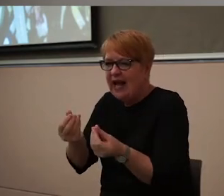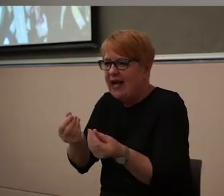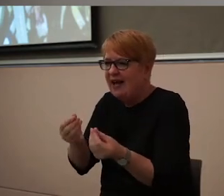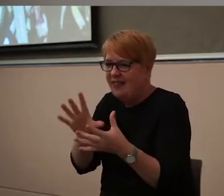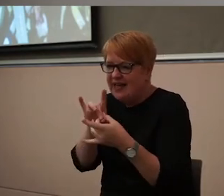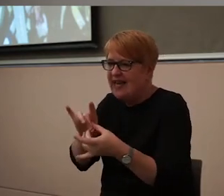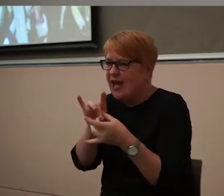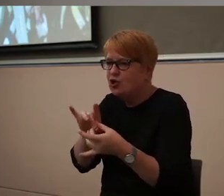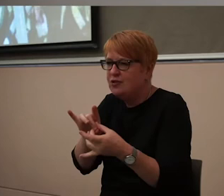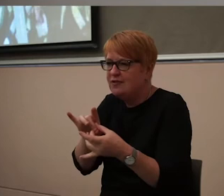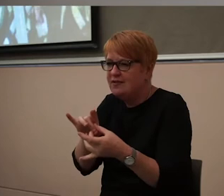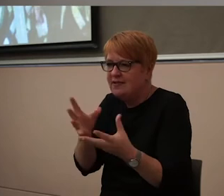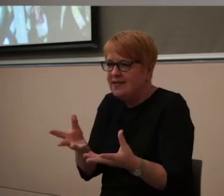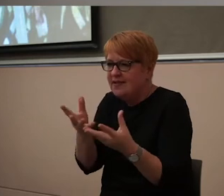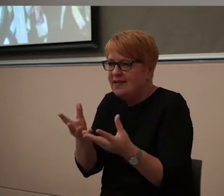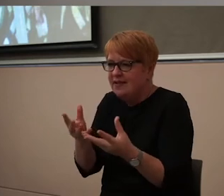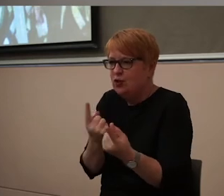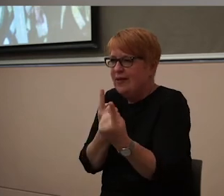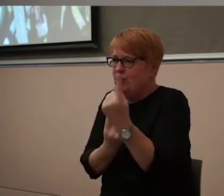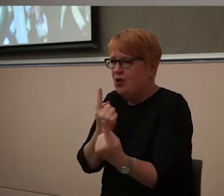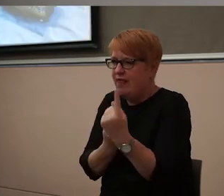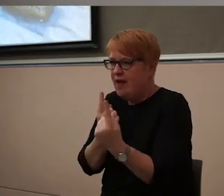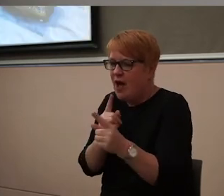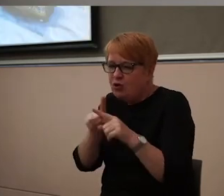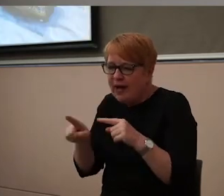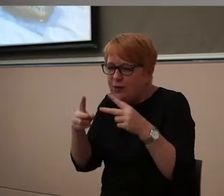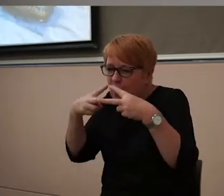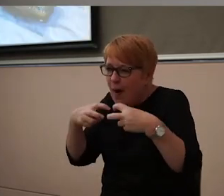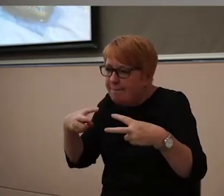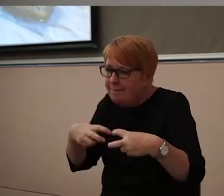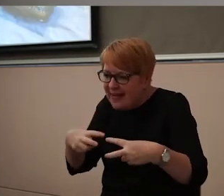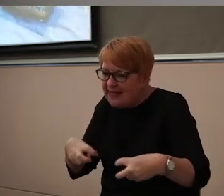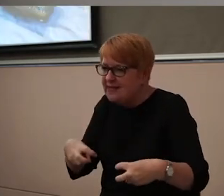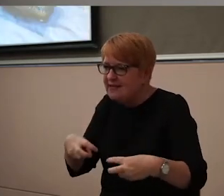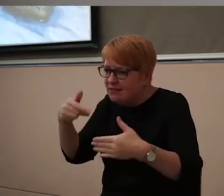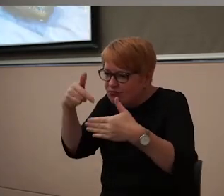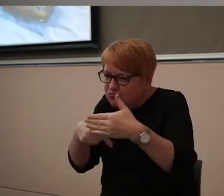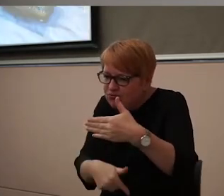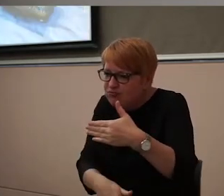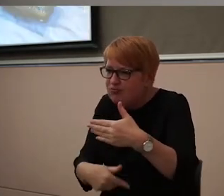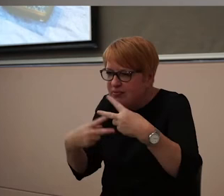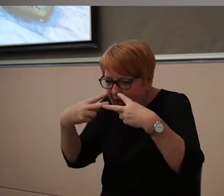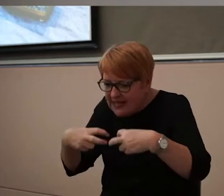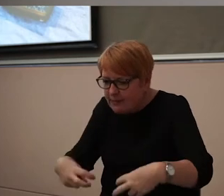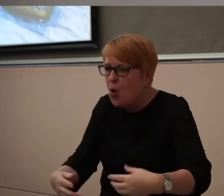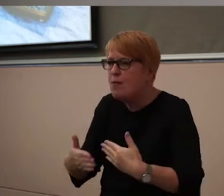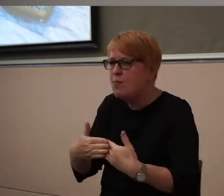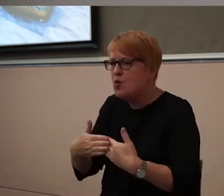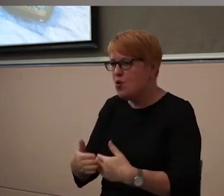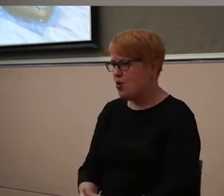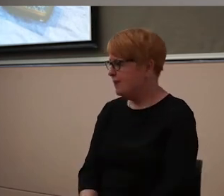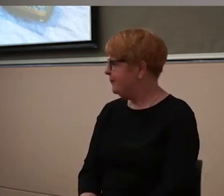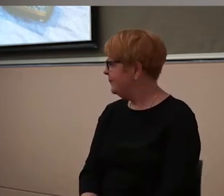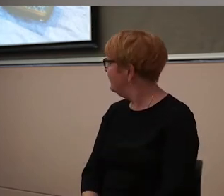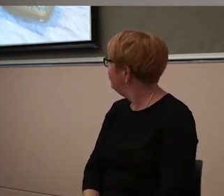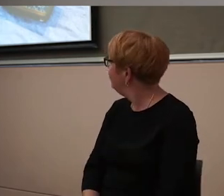like, I guess I'm thinking about, like, our first little point is, like, how and why we work with people or